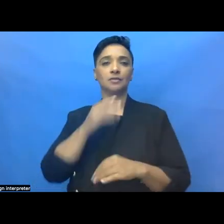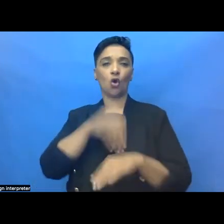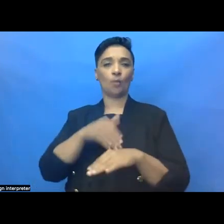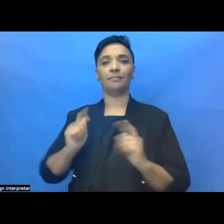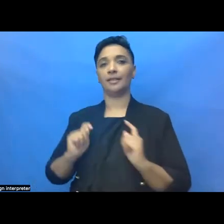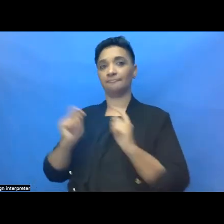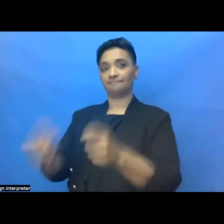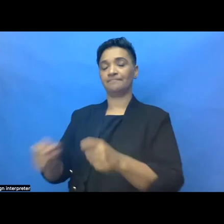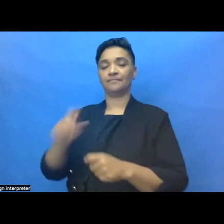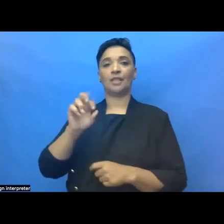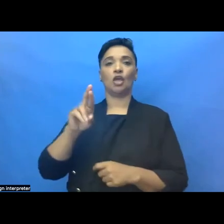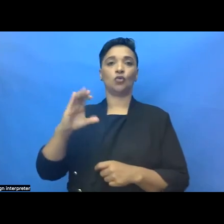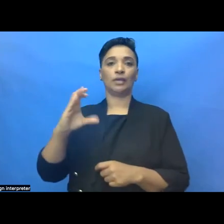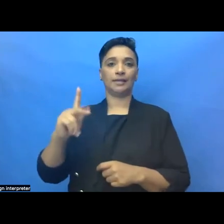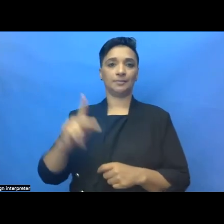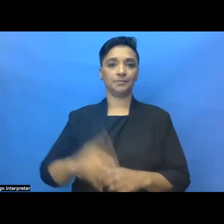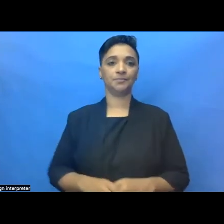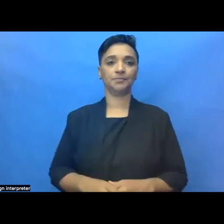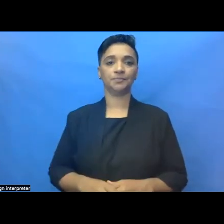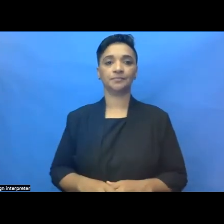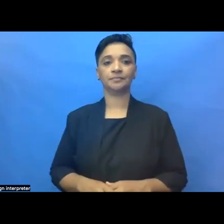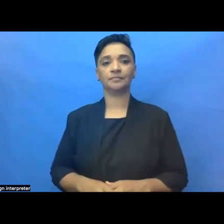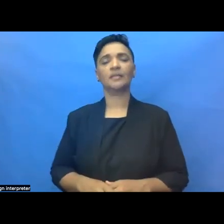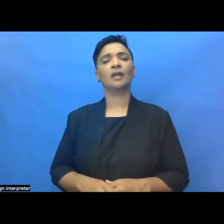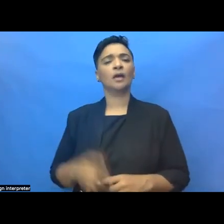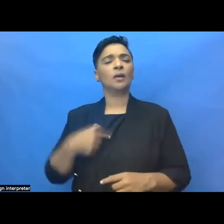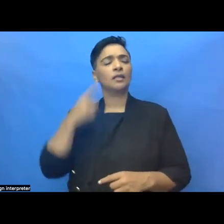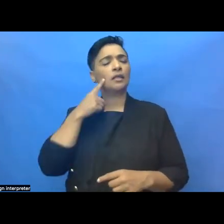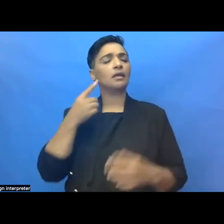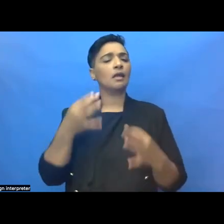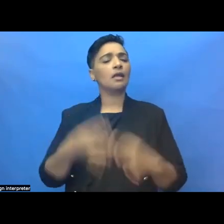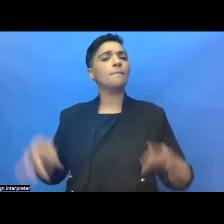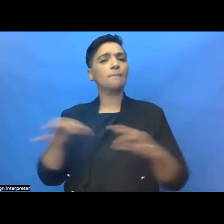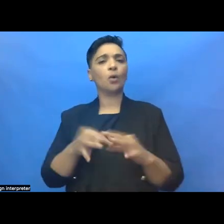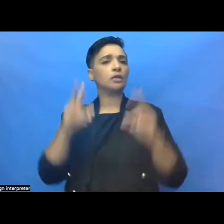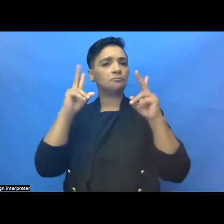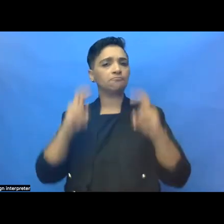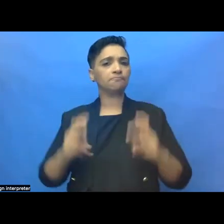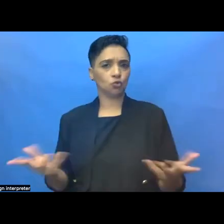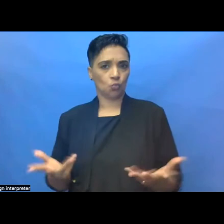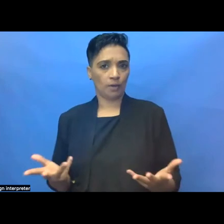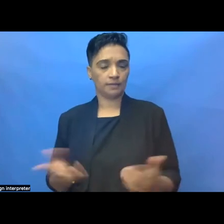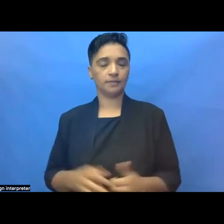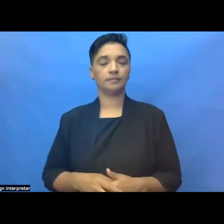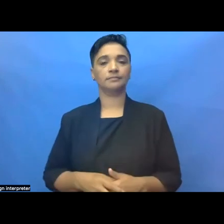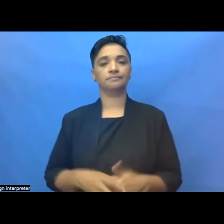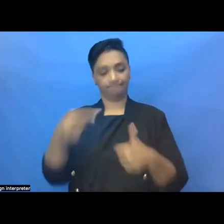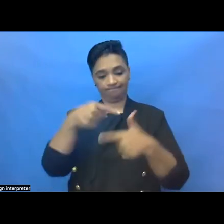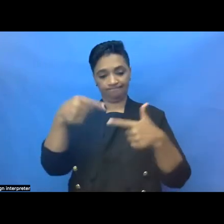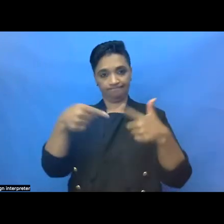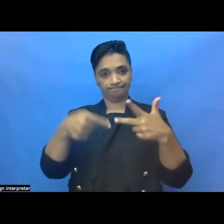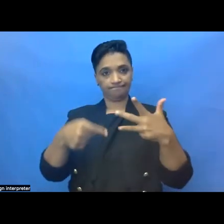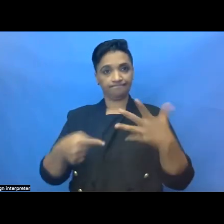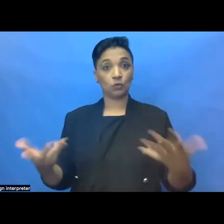moment. The key issues for humanitarian actors at the moment and for organisations of persons